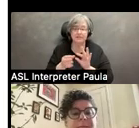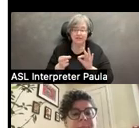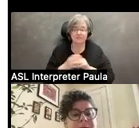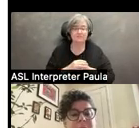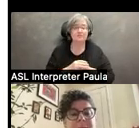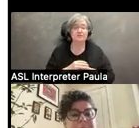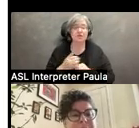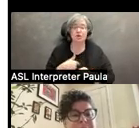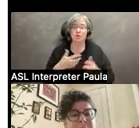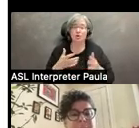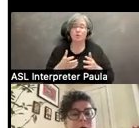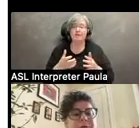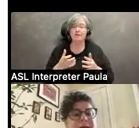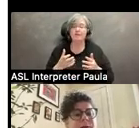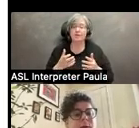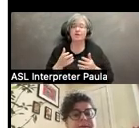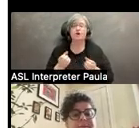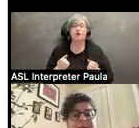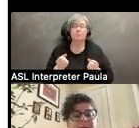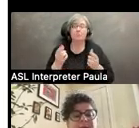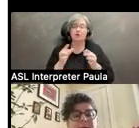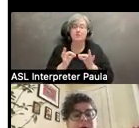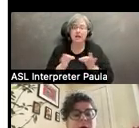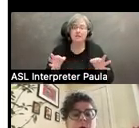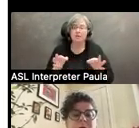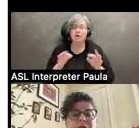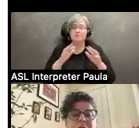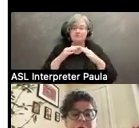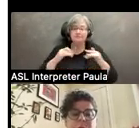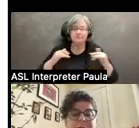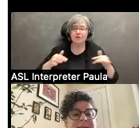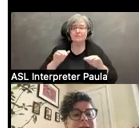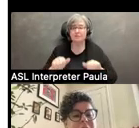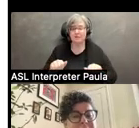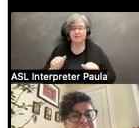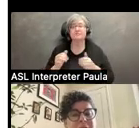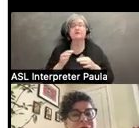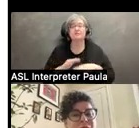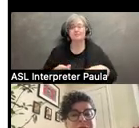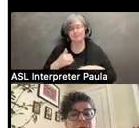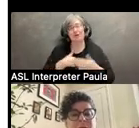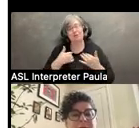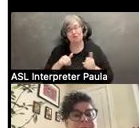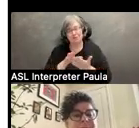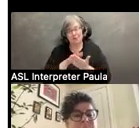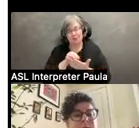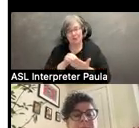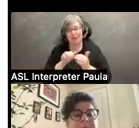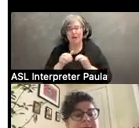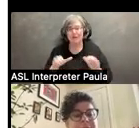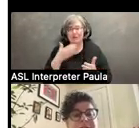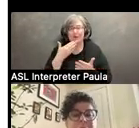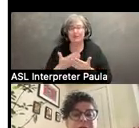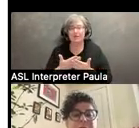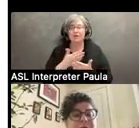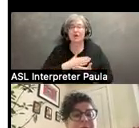make this a mixed ability and multilingual space, we also know we are still learning how to do this well.